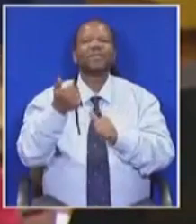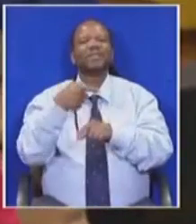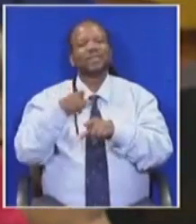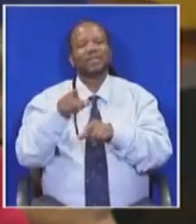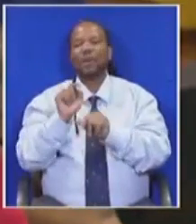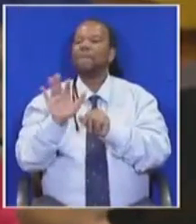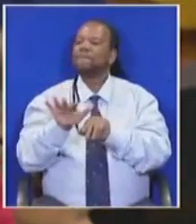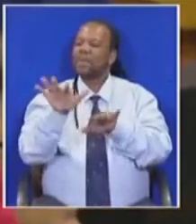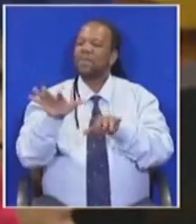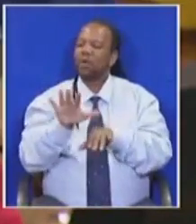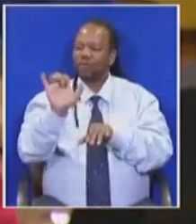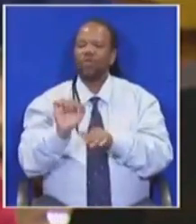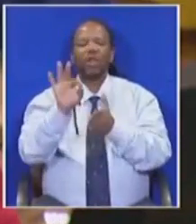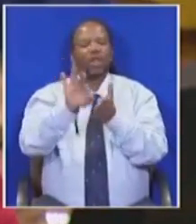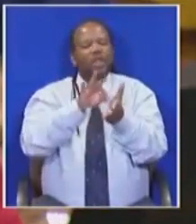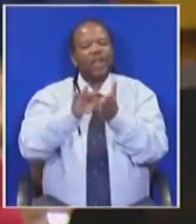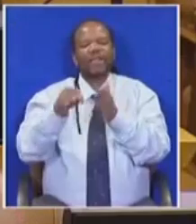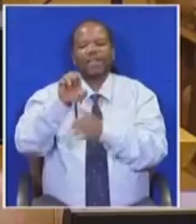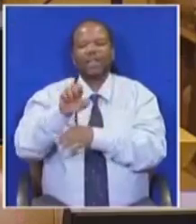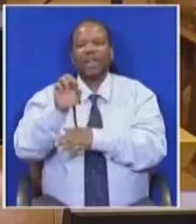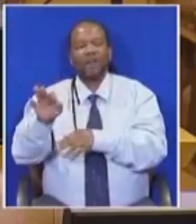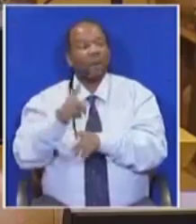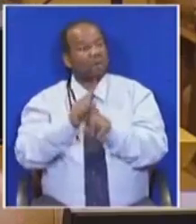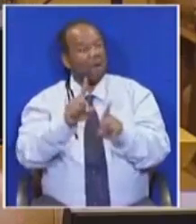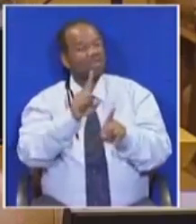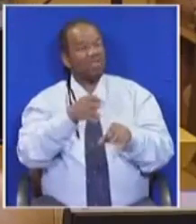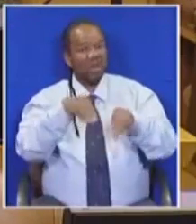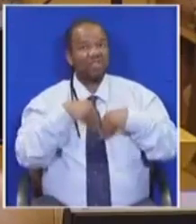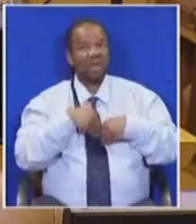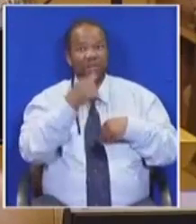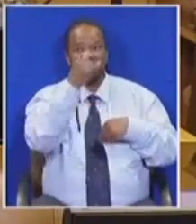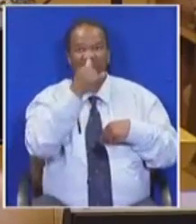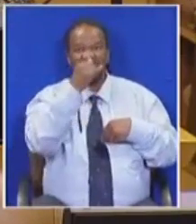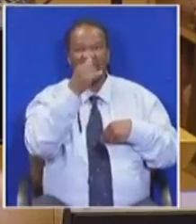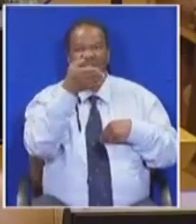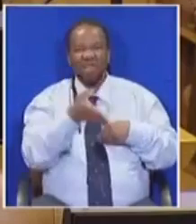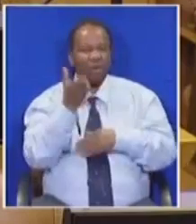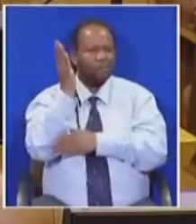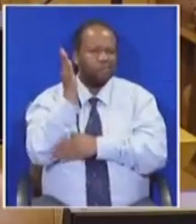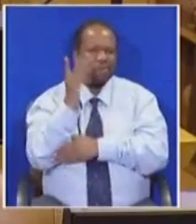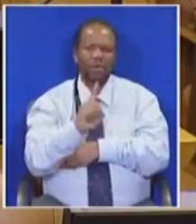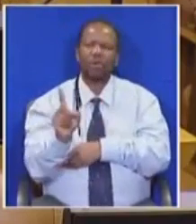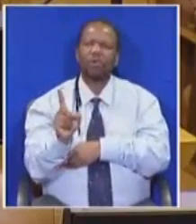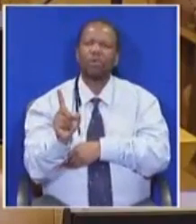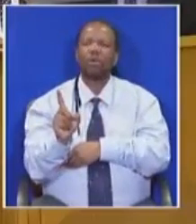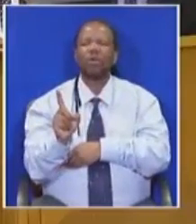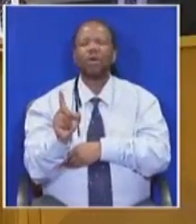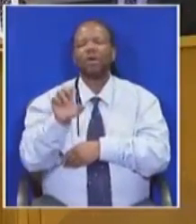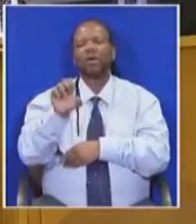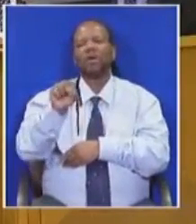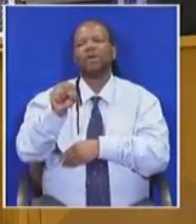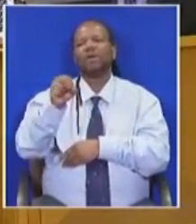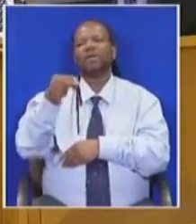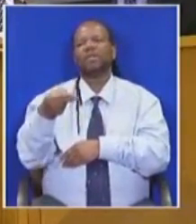South Africa. Honorable We're not Shivambu. going to allow a criminal to address this house today, please. No, Honorable Shivambu.